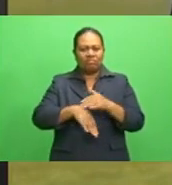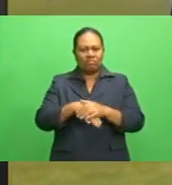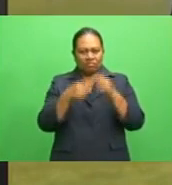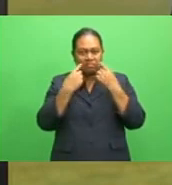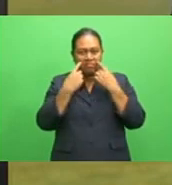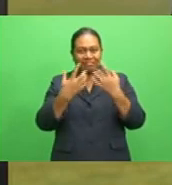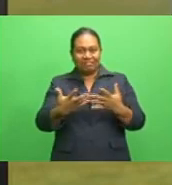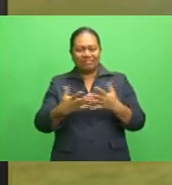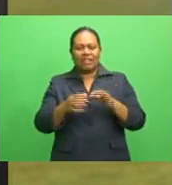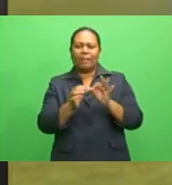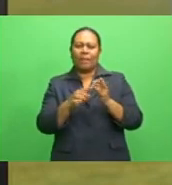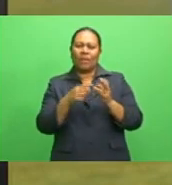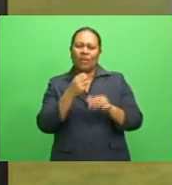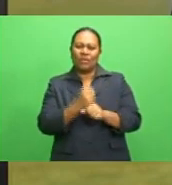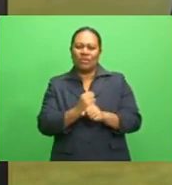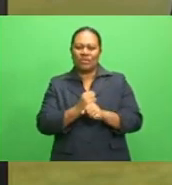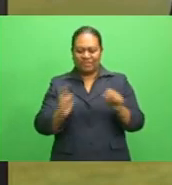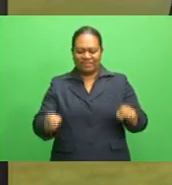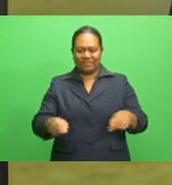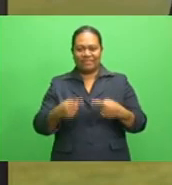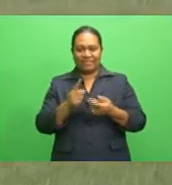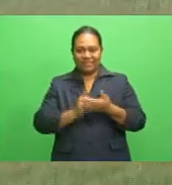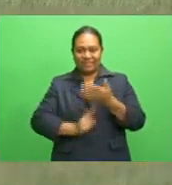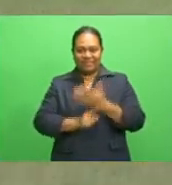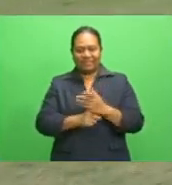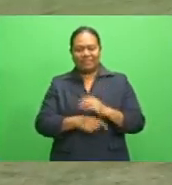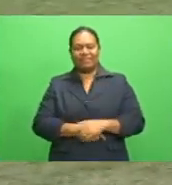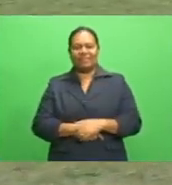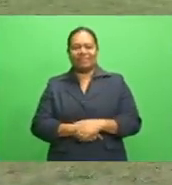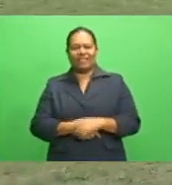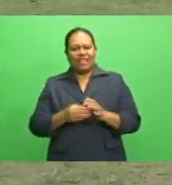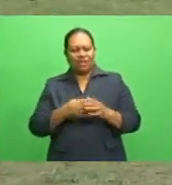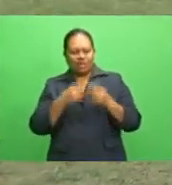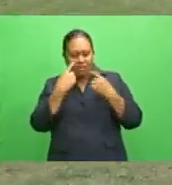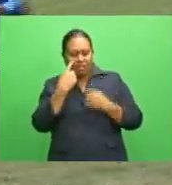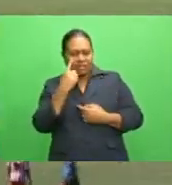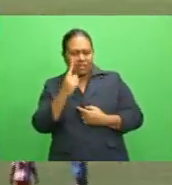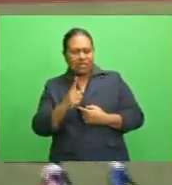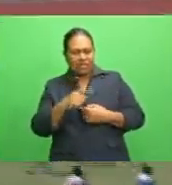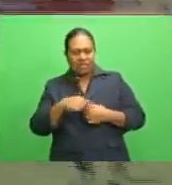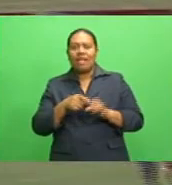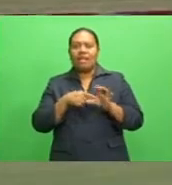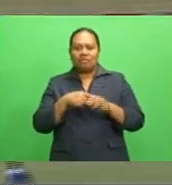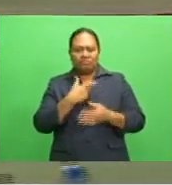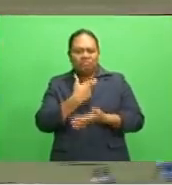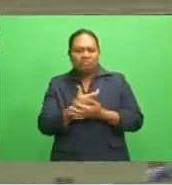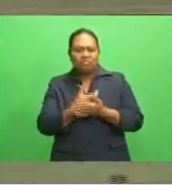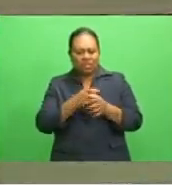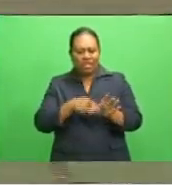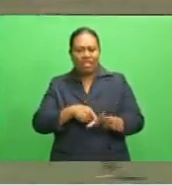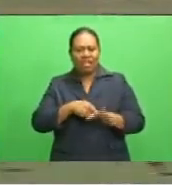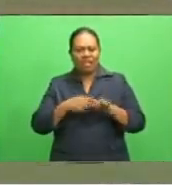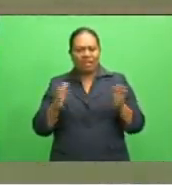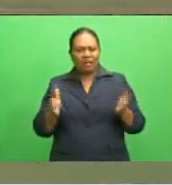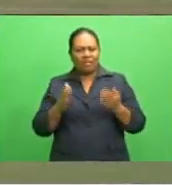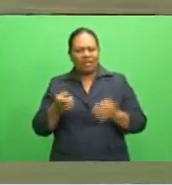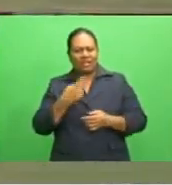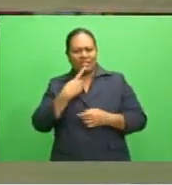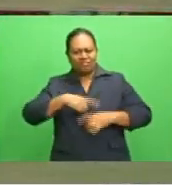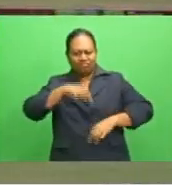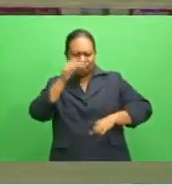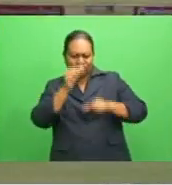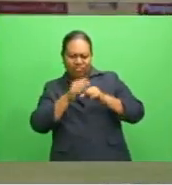the Punja's Battle of the Giants tournament so far. He has been particularly impressed with the younger players. Giving his analysis after the